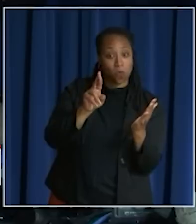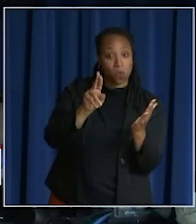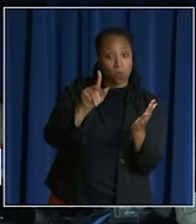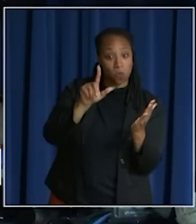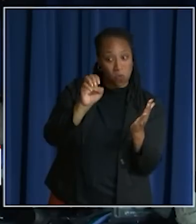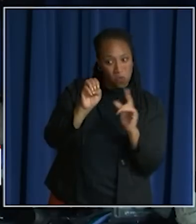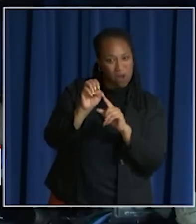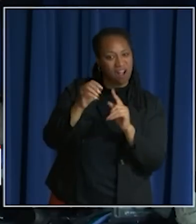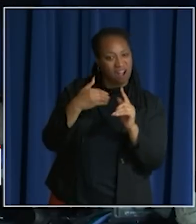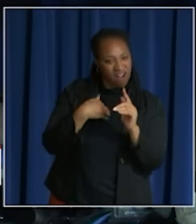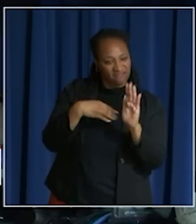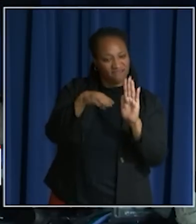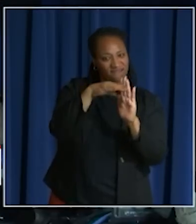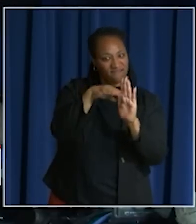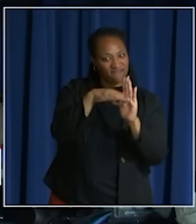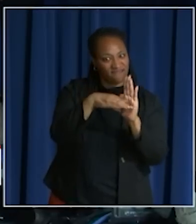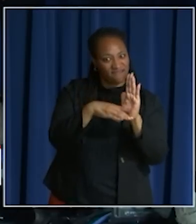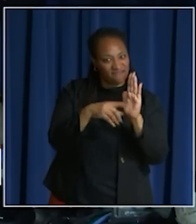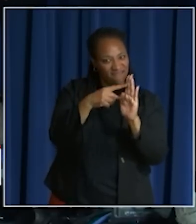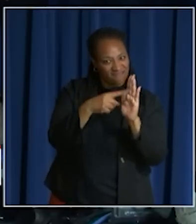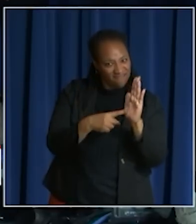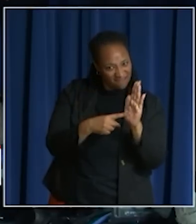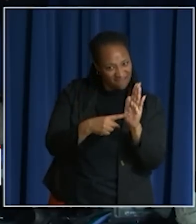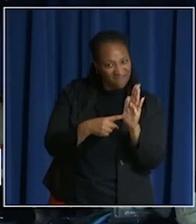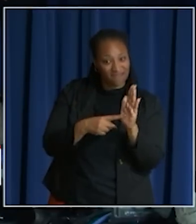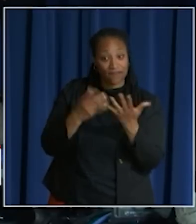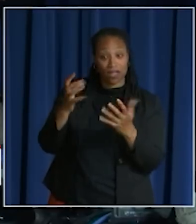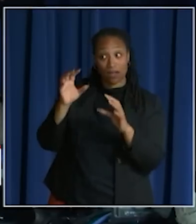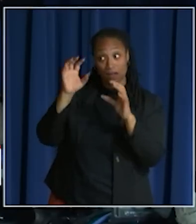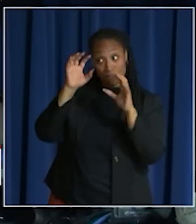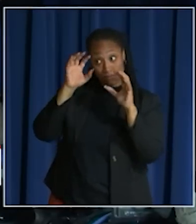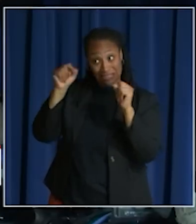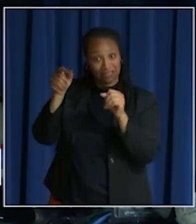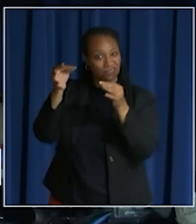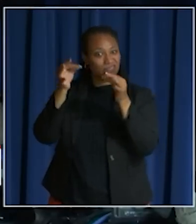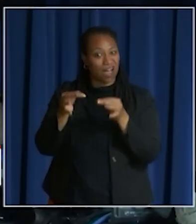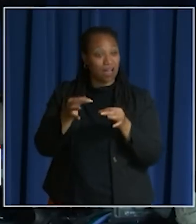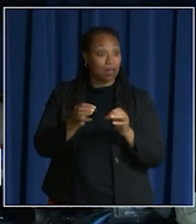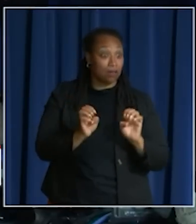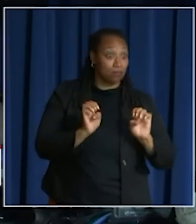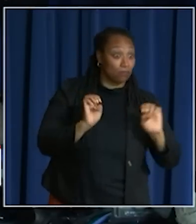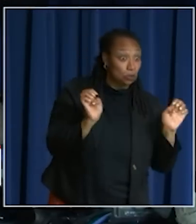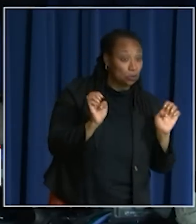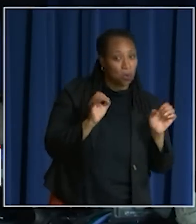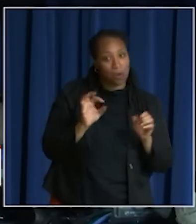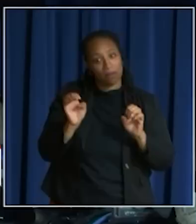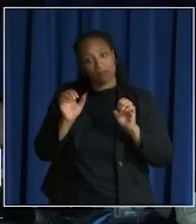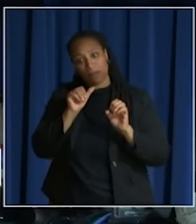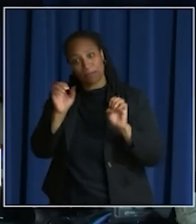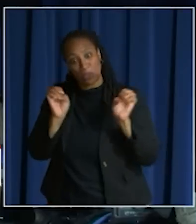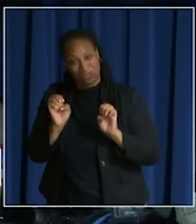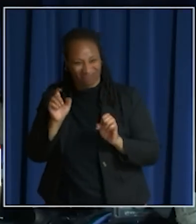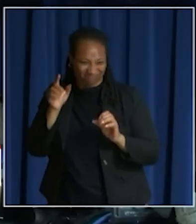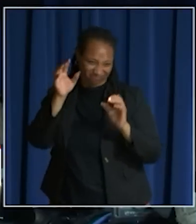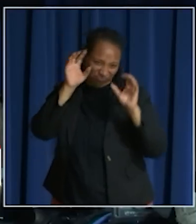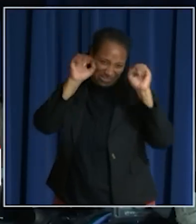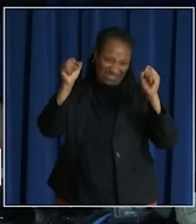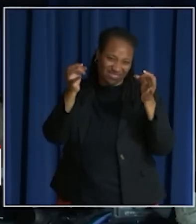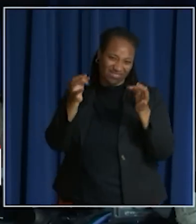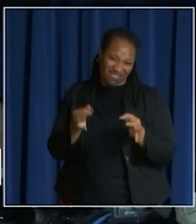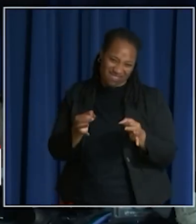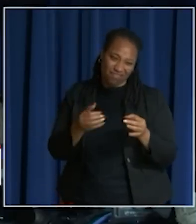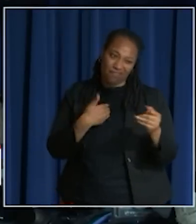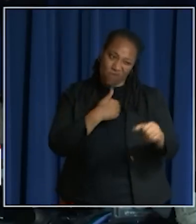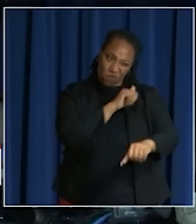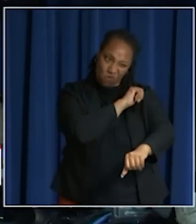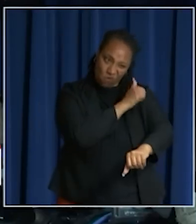the conditions of an emergency. Now, we could contest that, but the authority is pretty broad. And